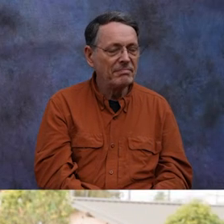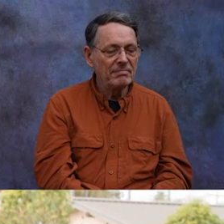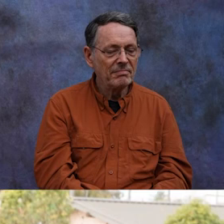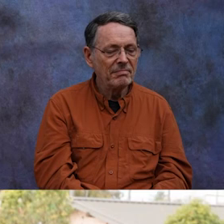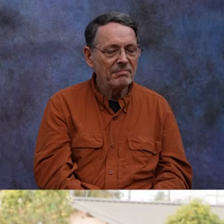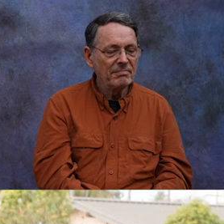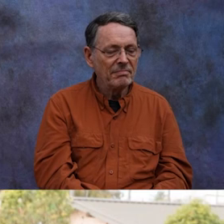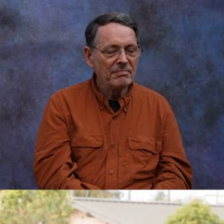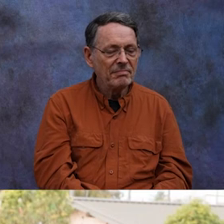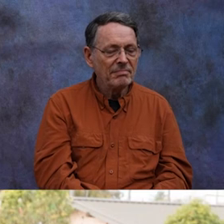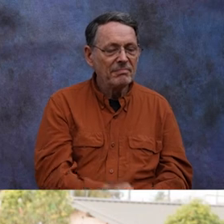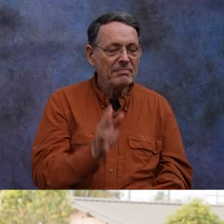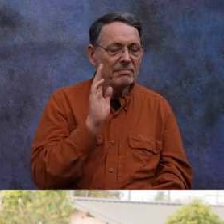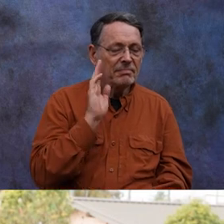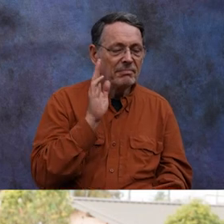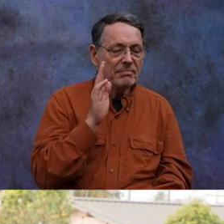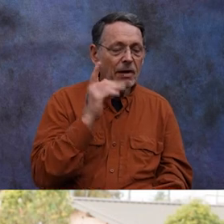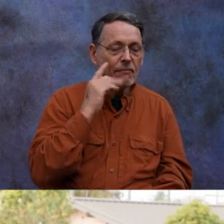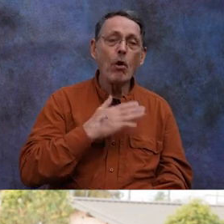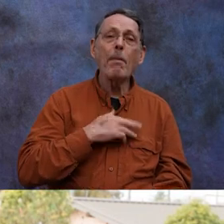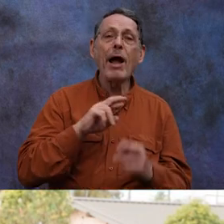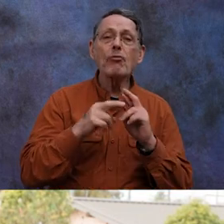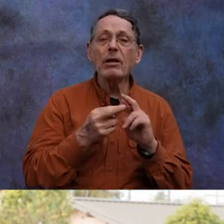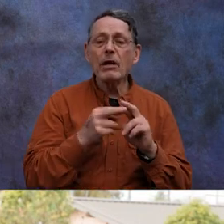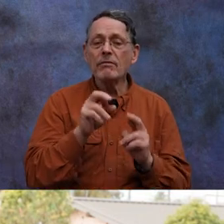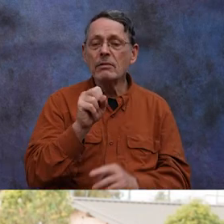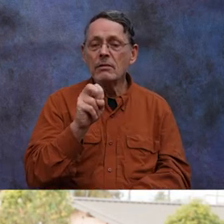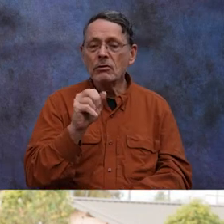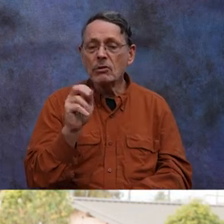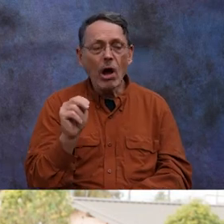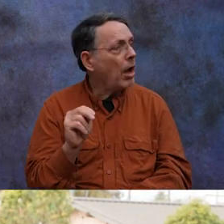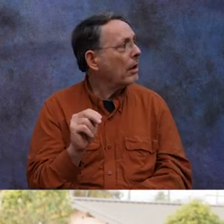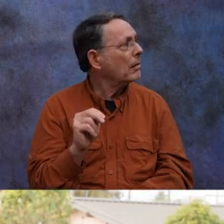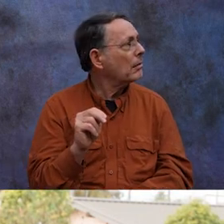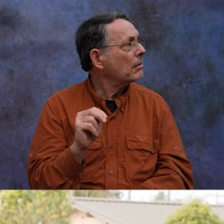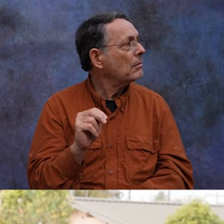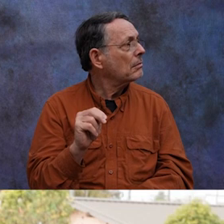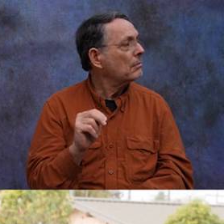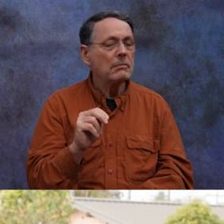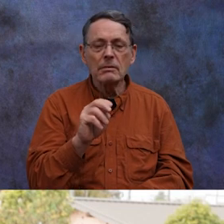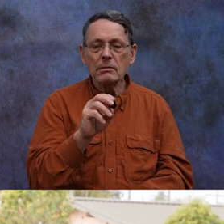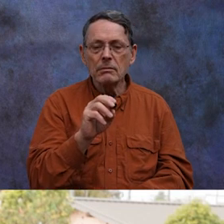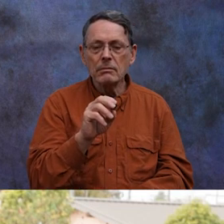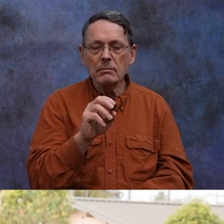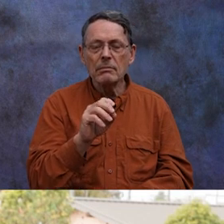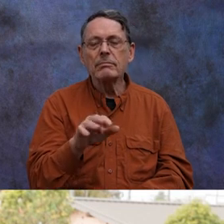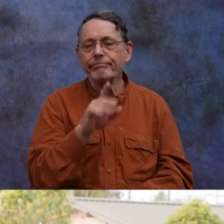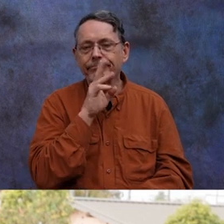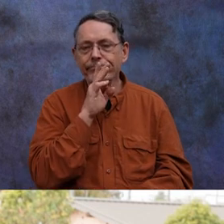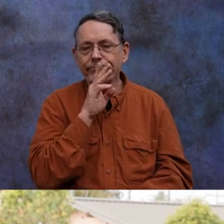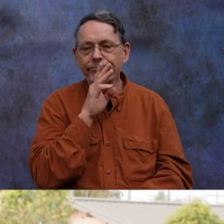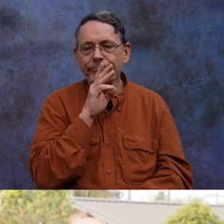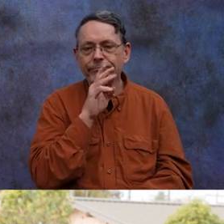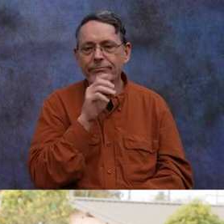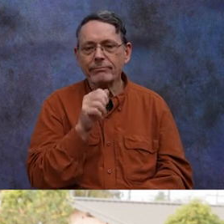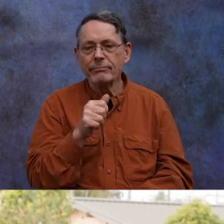Segoli, my relatives. Shar Niyunyats. Waziana Niyunyats.